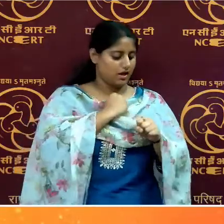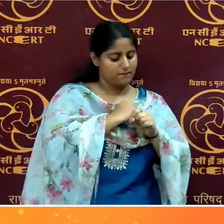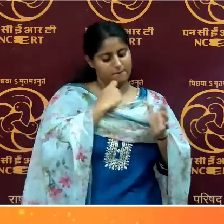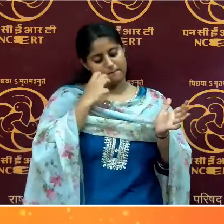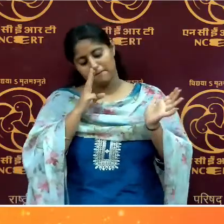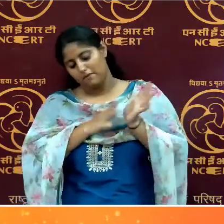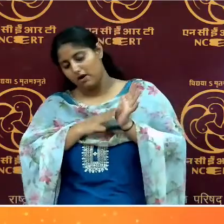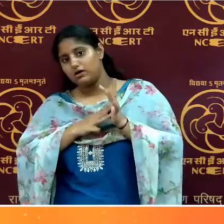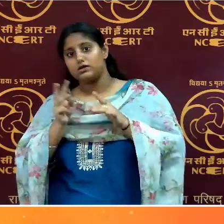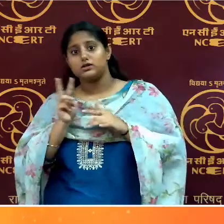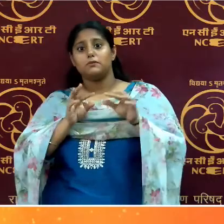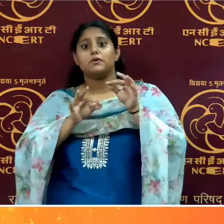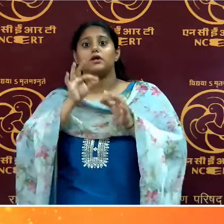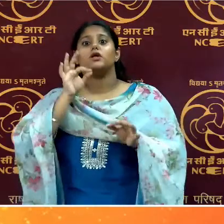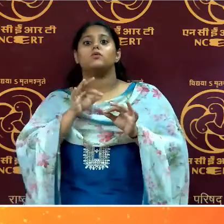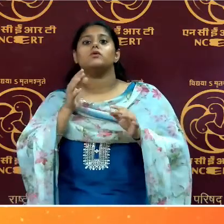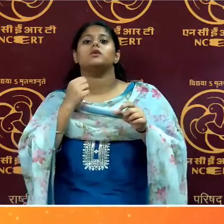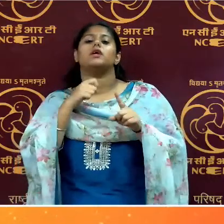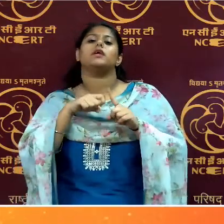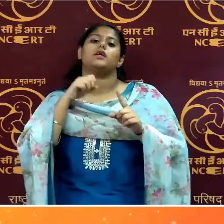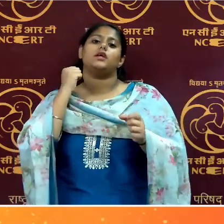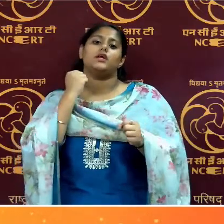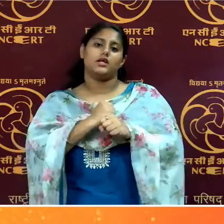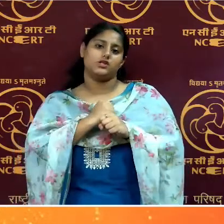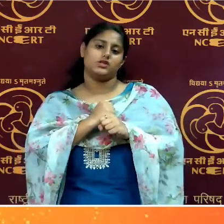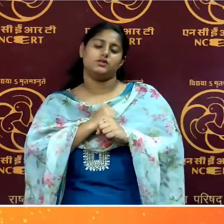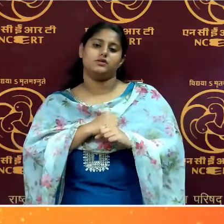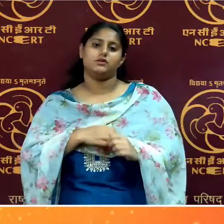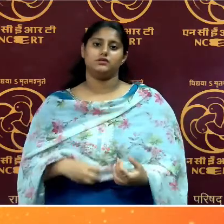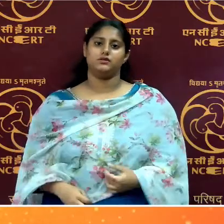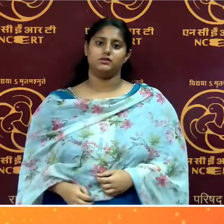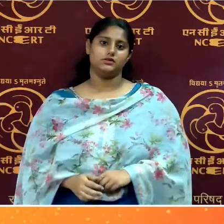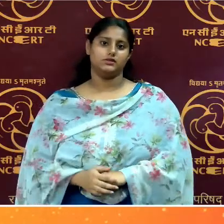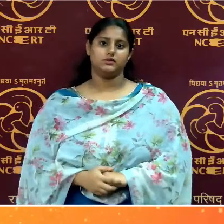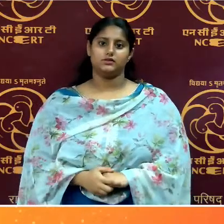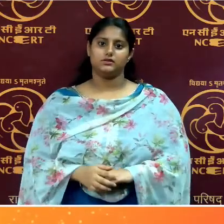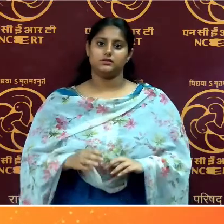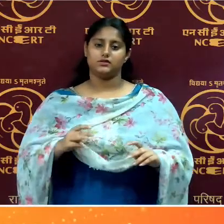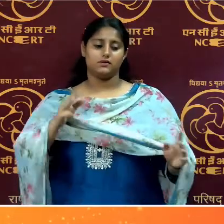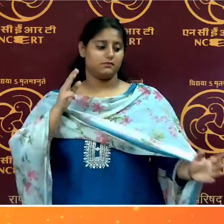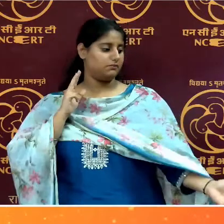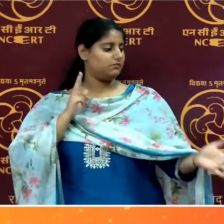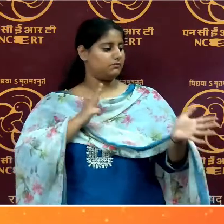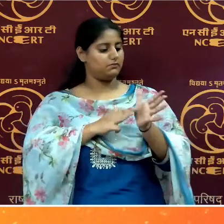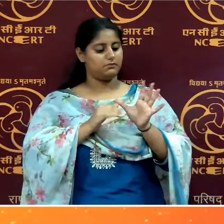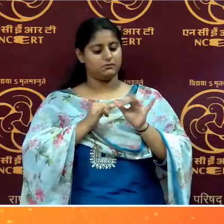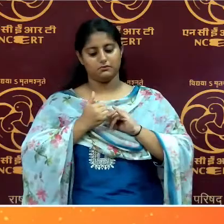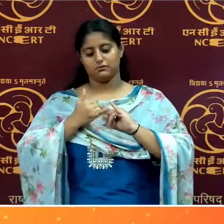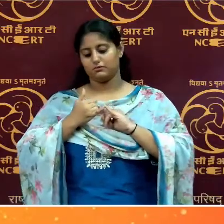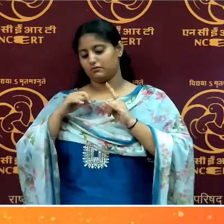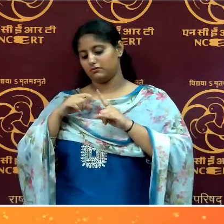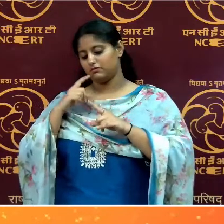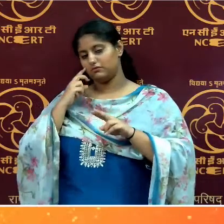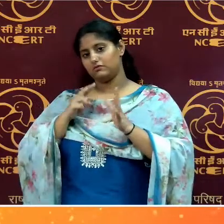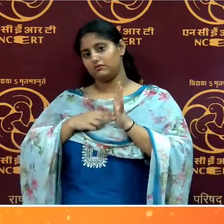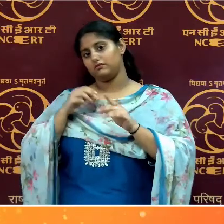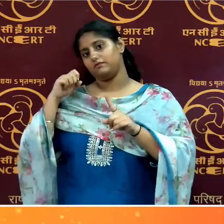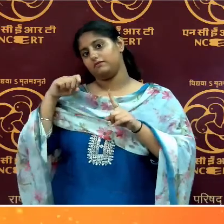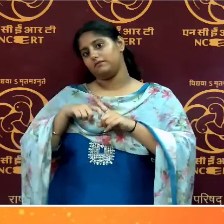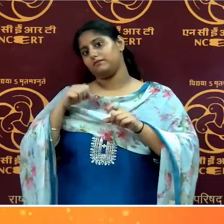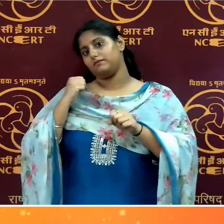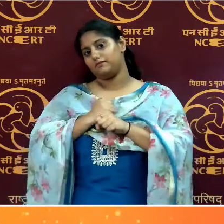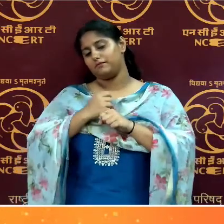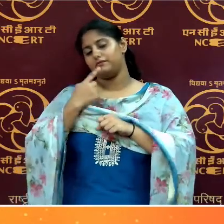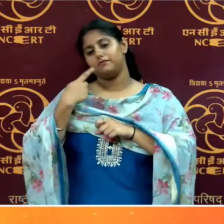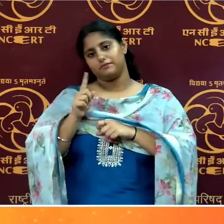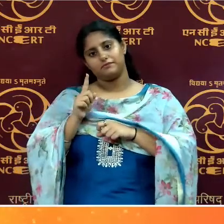or measure in kilograms. Okay. So the mass in kilograms is the right thing. Okay. So when